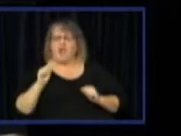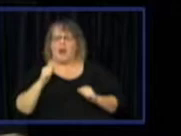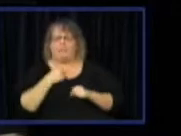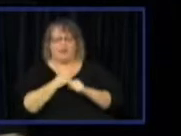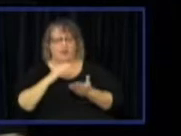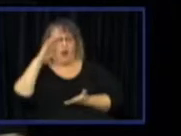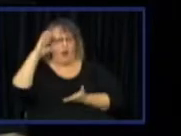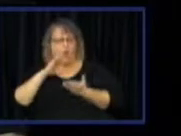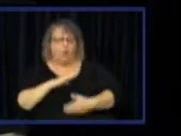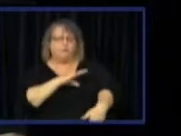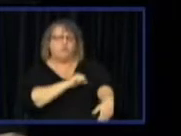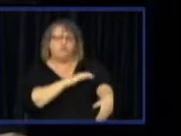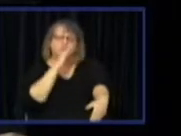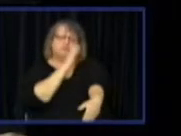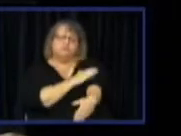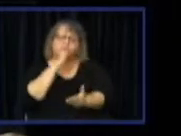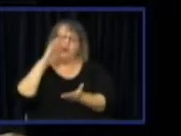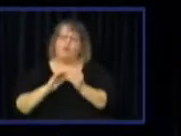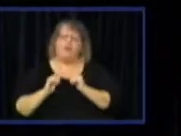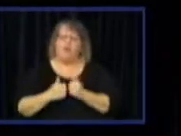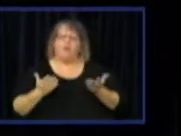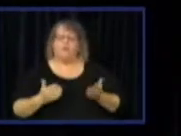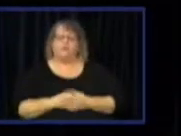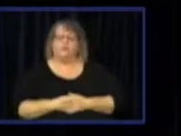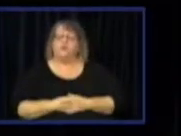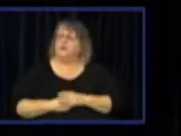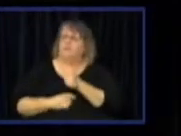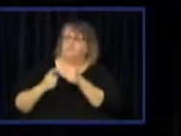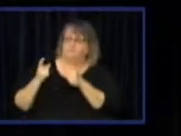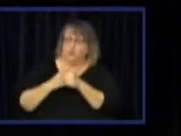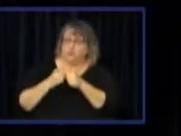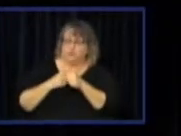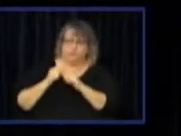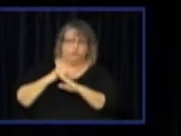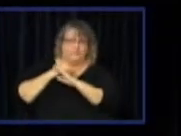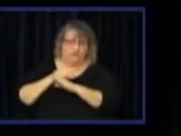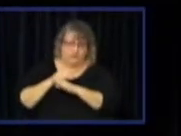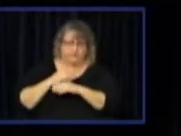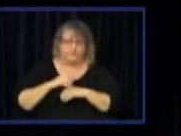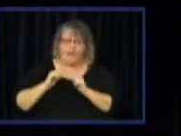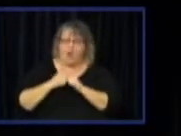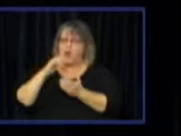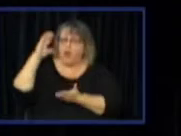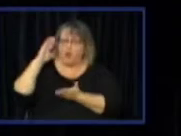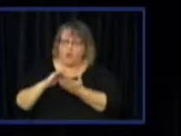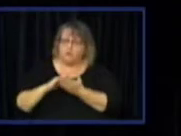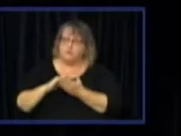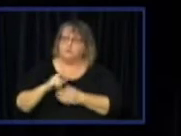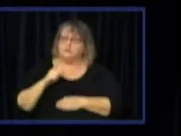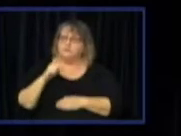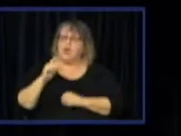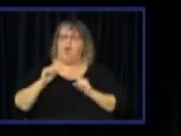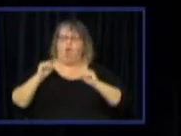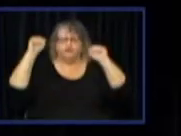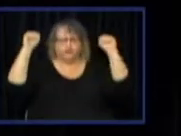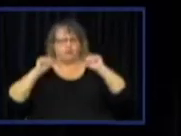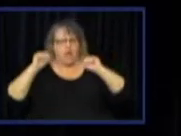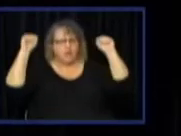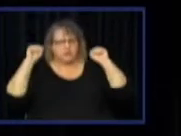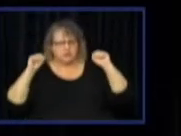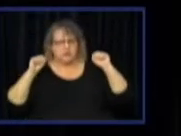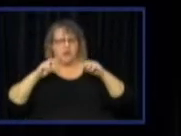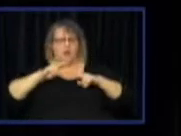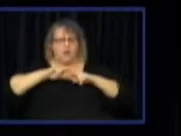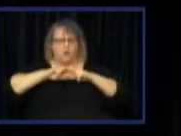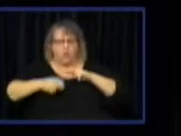lower their blood pressure? The first line method of lowering blood pressure is actually to increase exercise and reduce